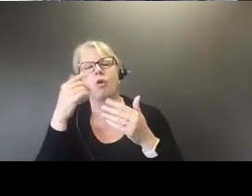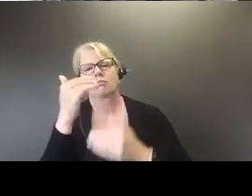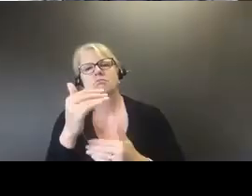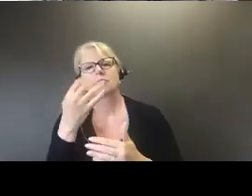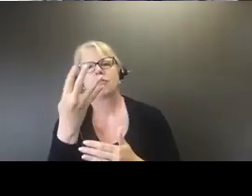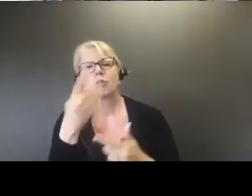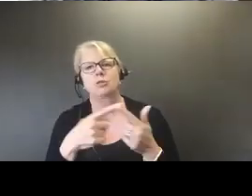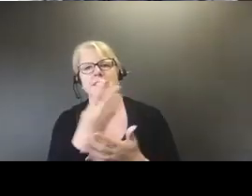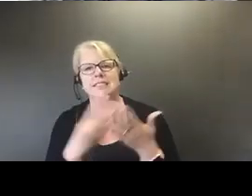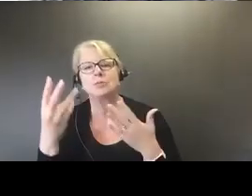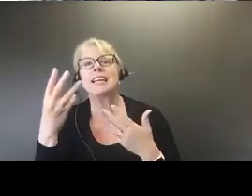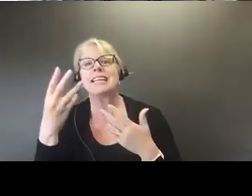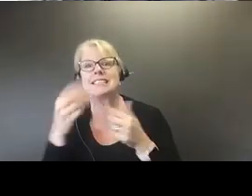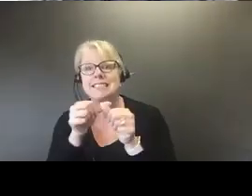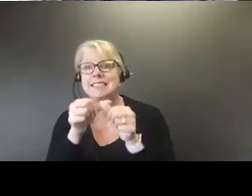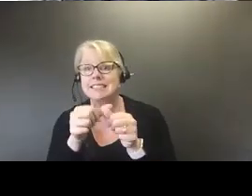before you see benefit.